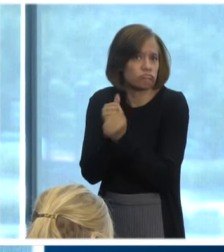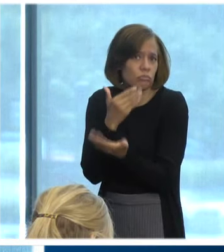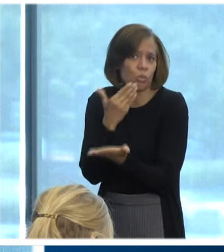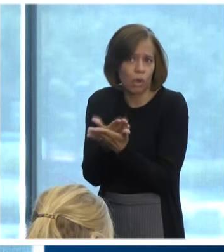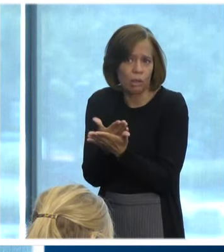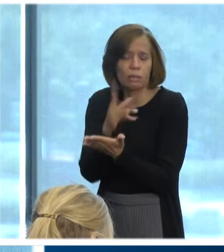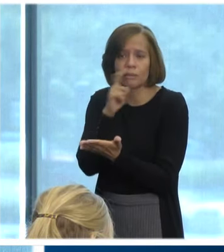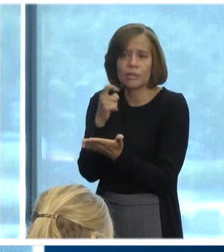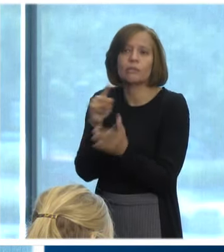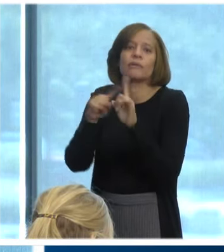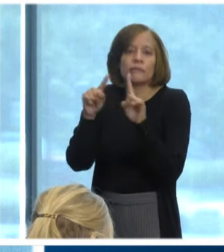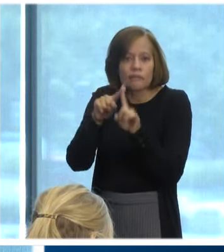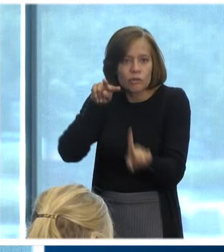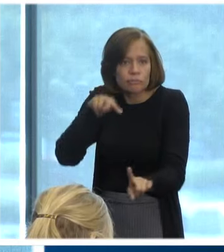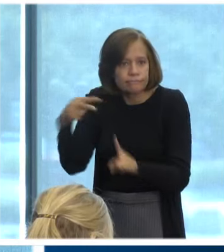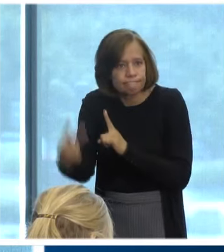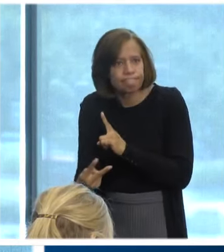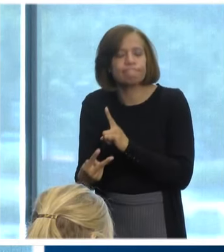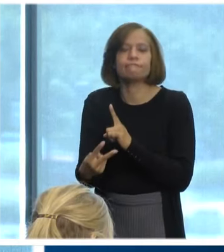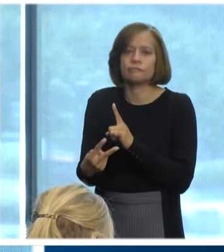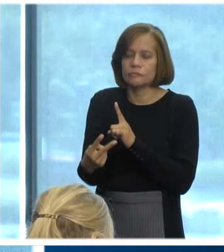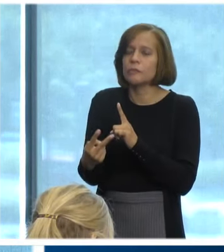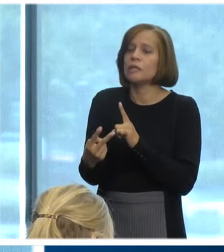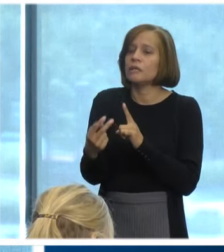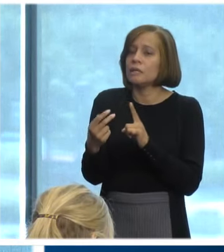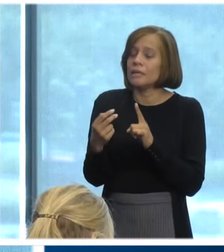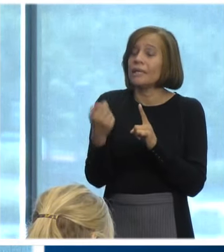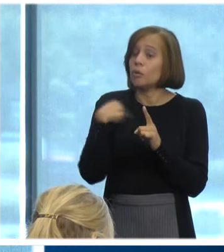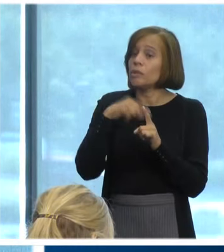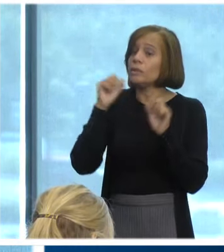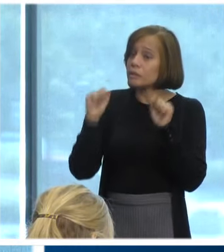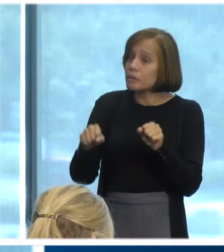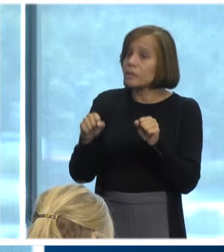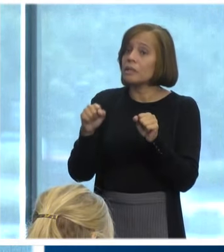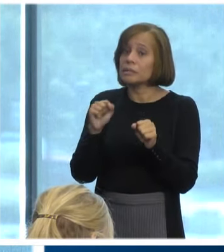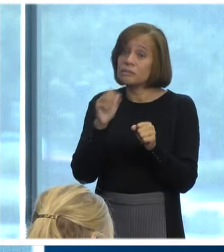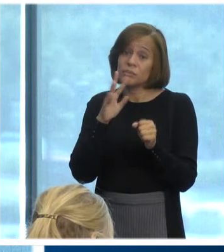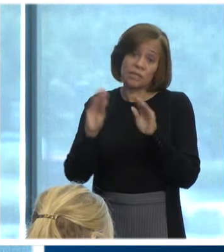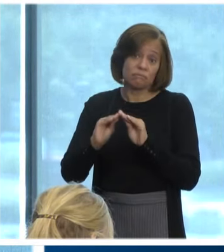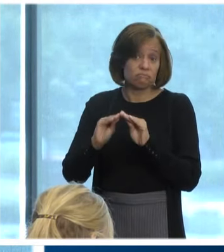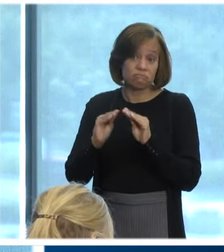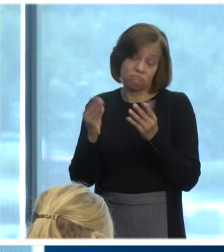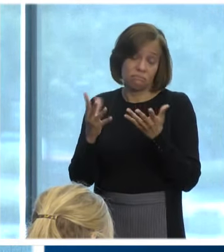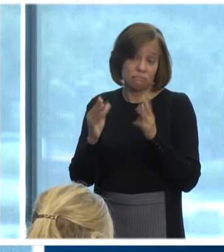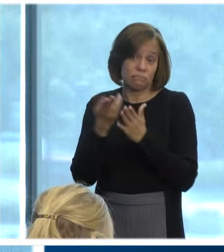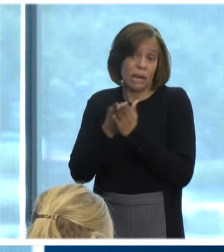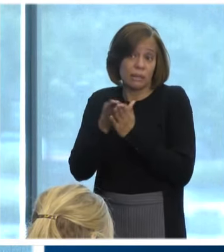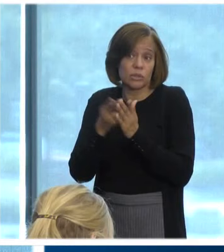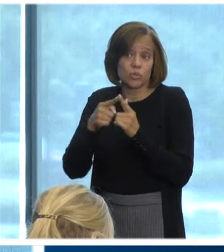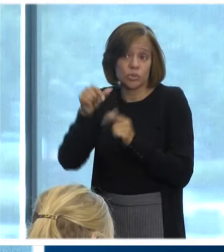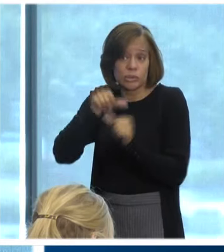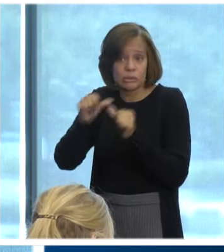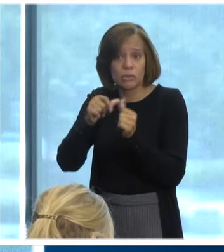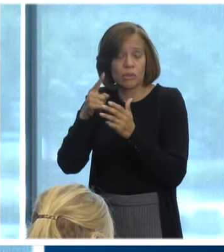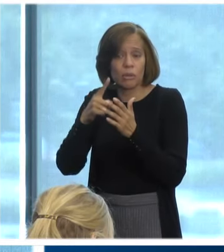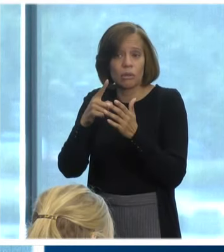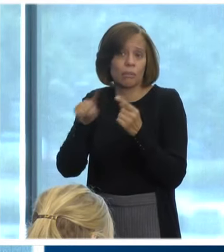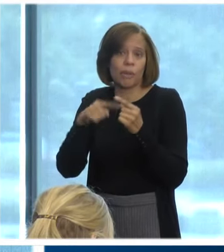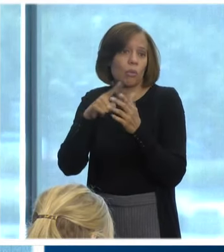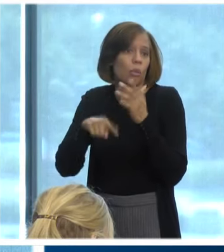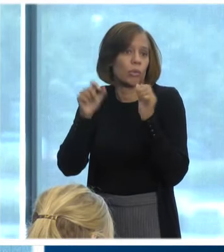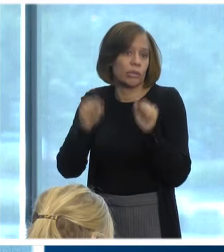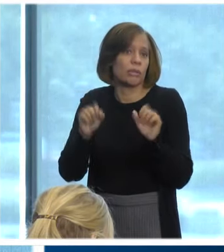different viewpoints on the issues of the day and can both speak freely to each other about what we might need to do to resolve